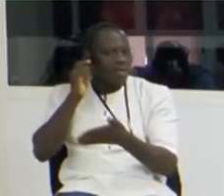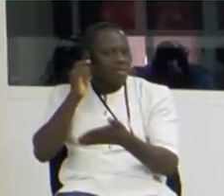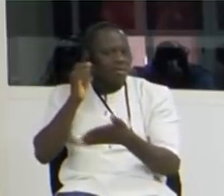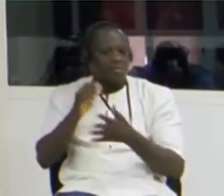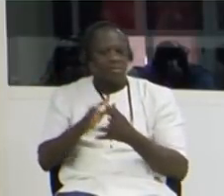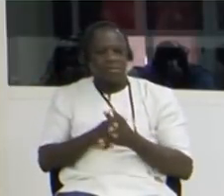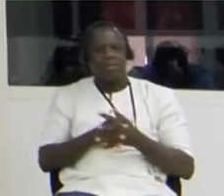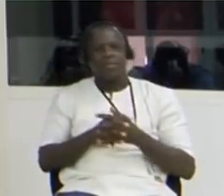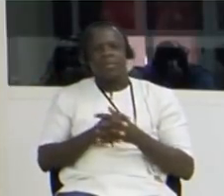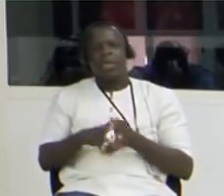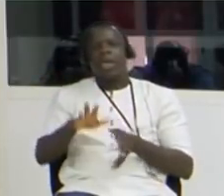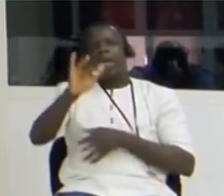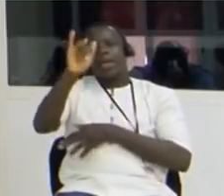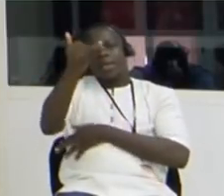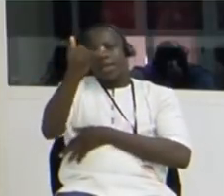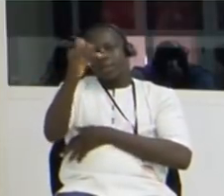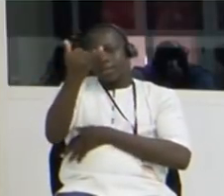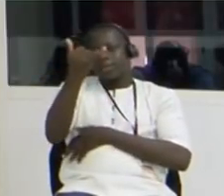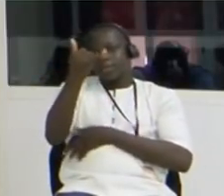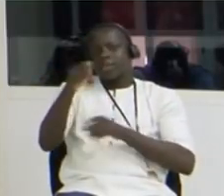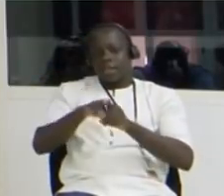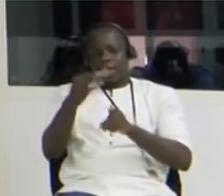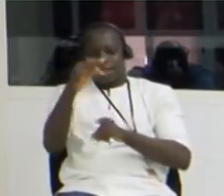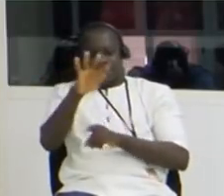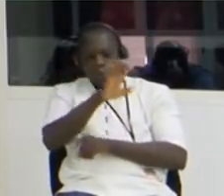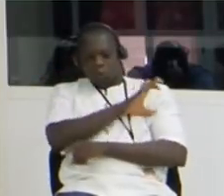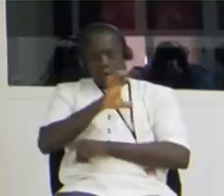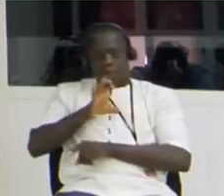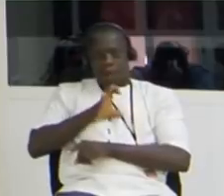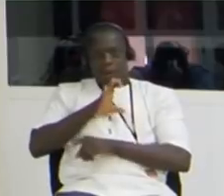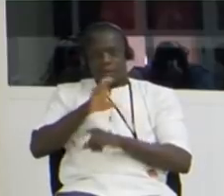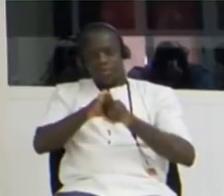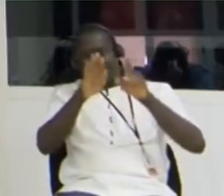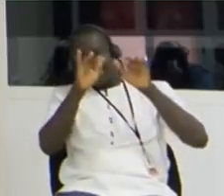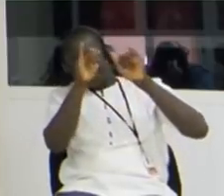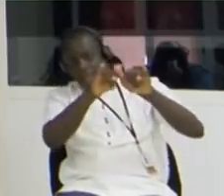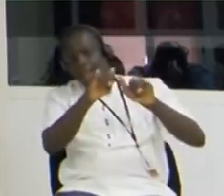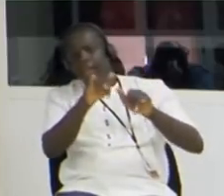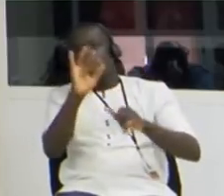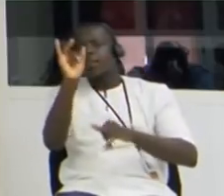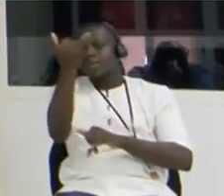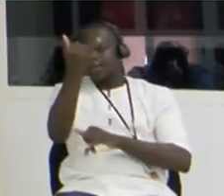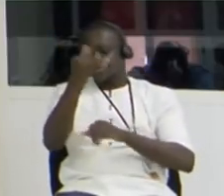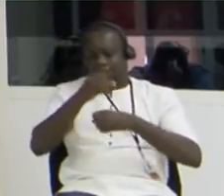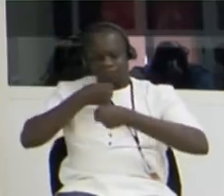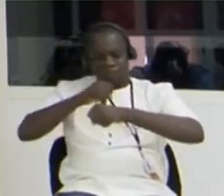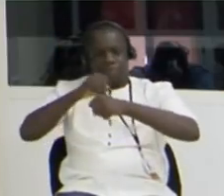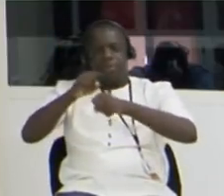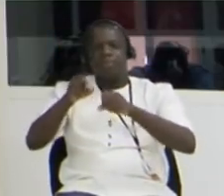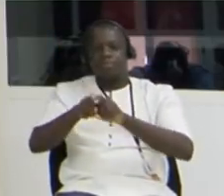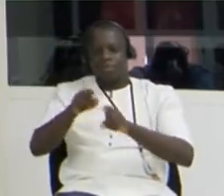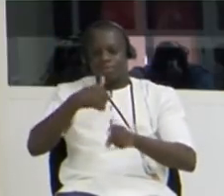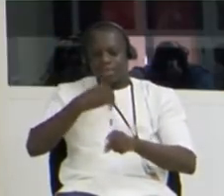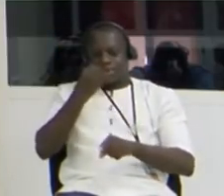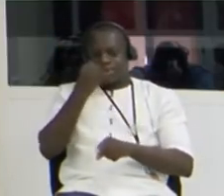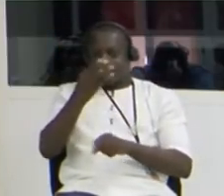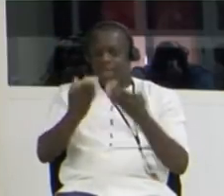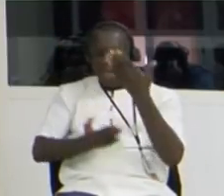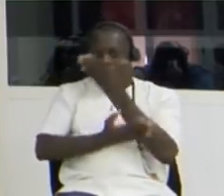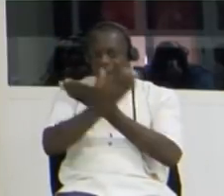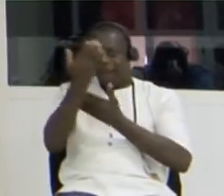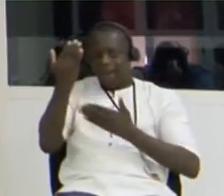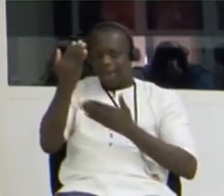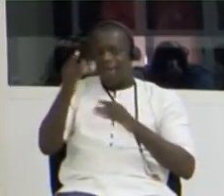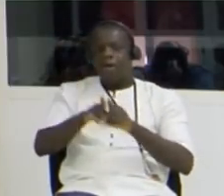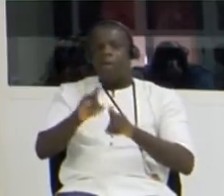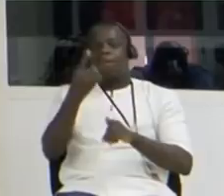Yes, especially when they are at the boot camp. Yes, they are trained. They are trained for the first, but as I said earlier on, for the first edition,